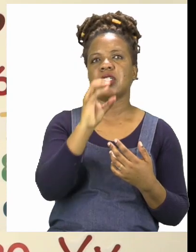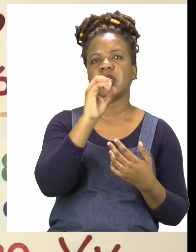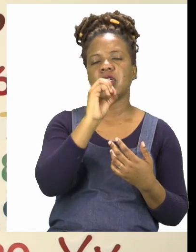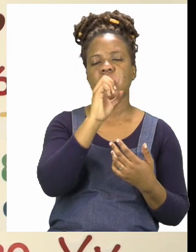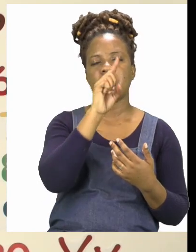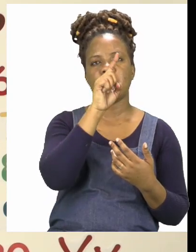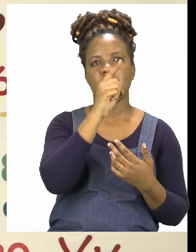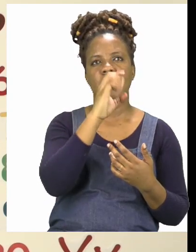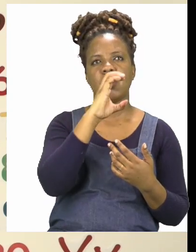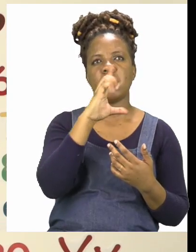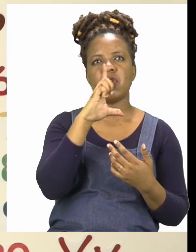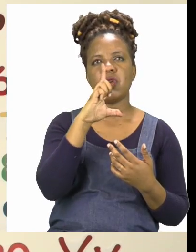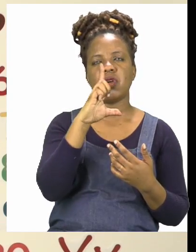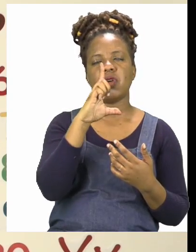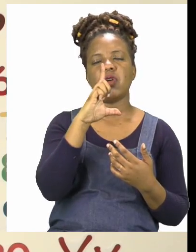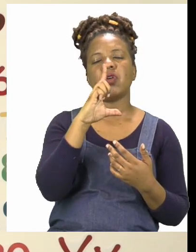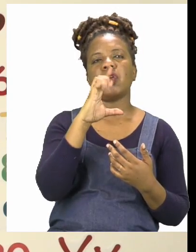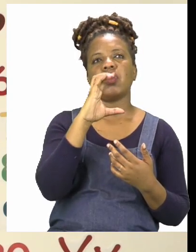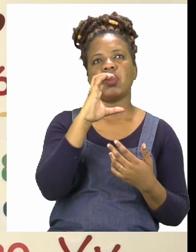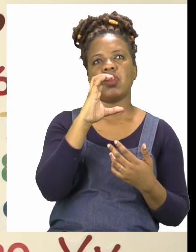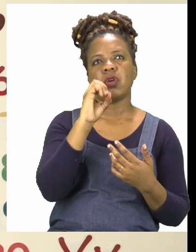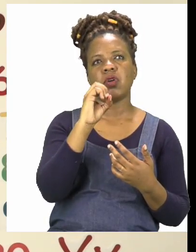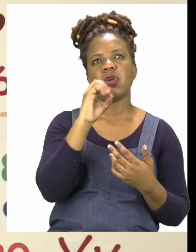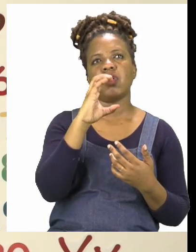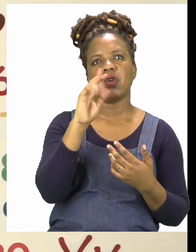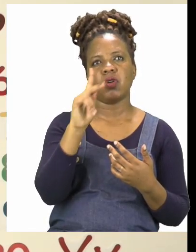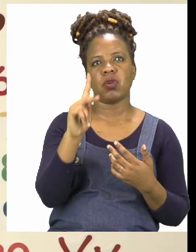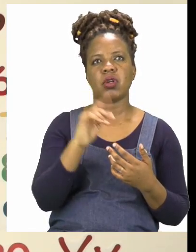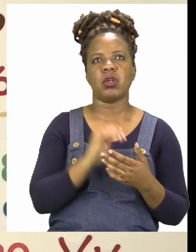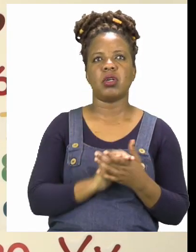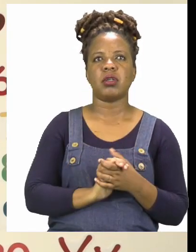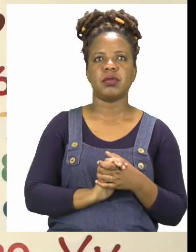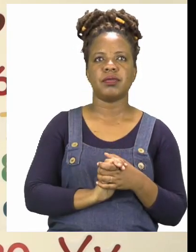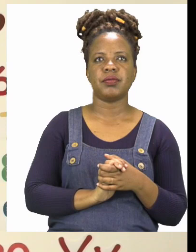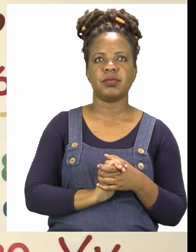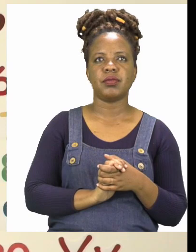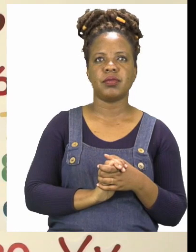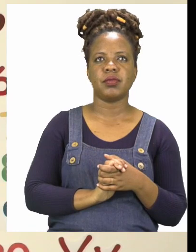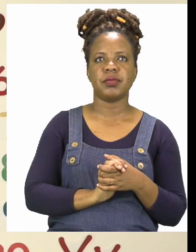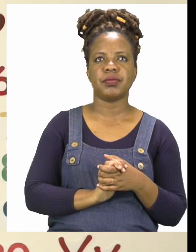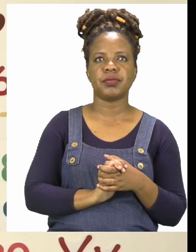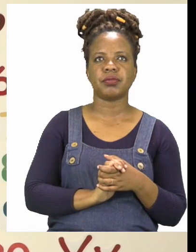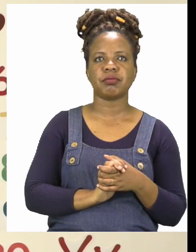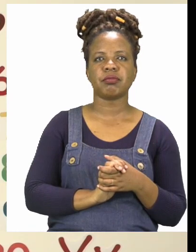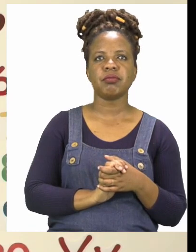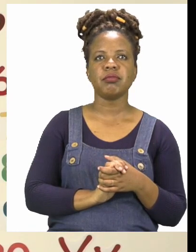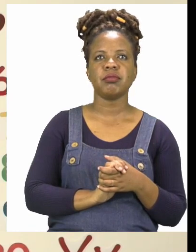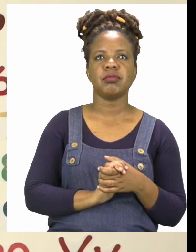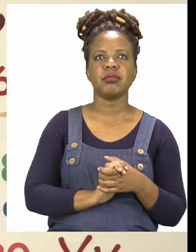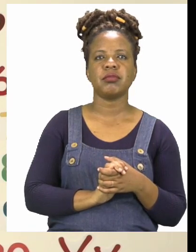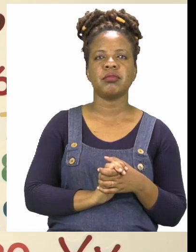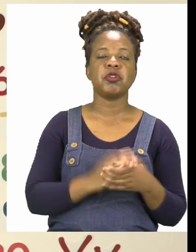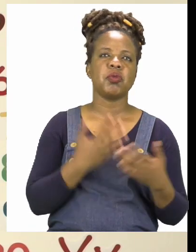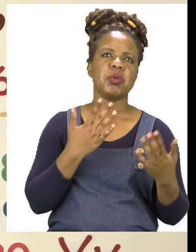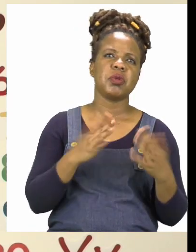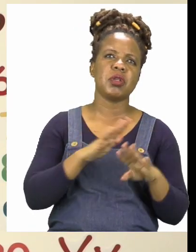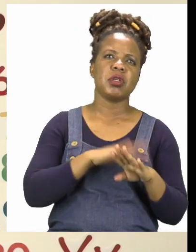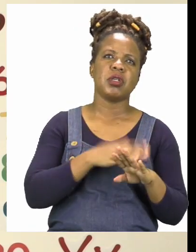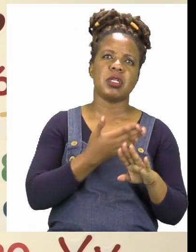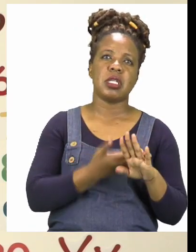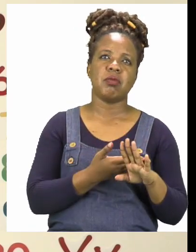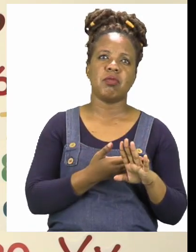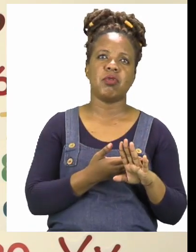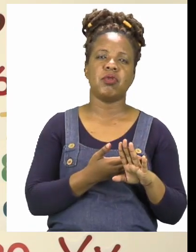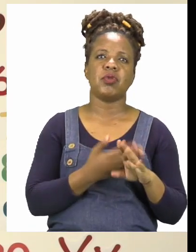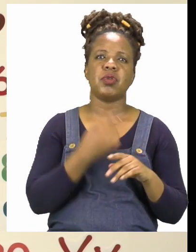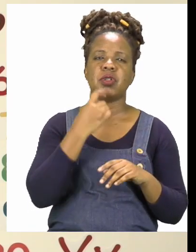is o'clock, that means we say the number of the hour, perhaps it is 9.